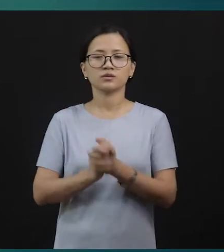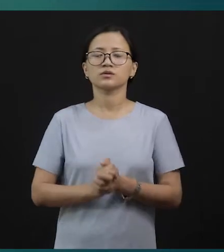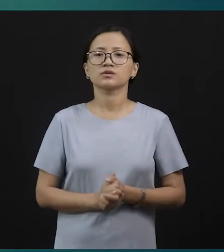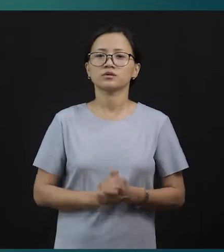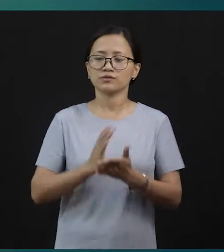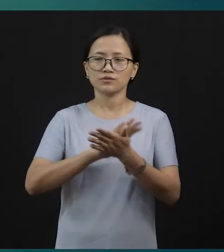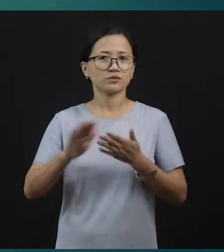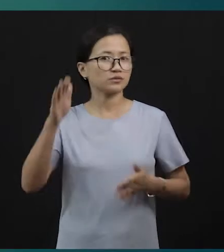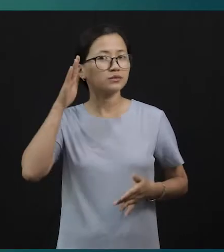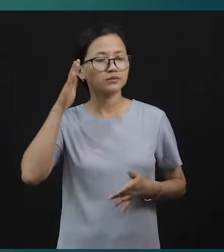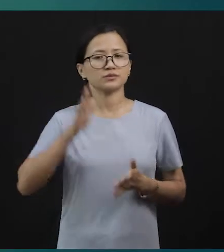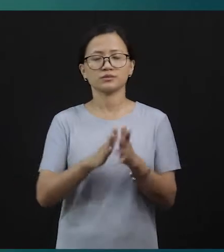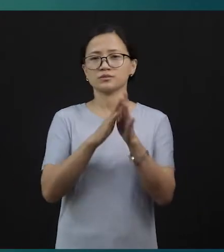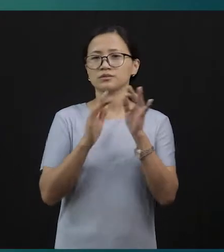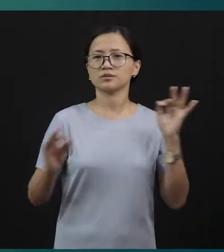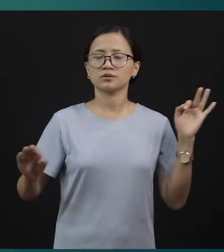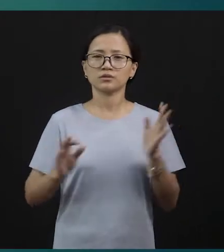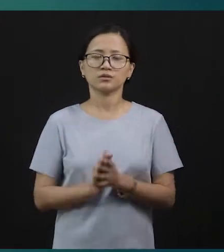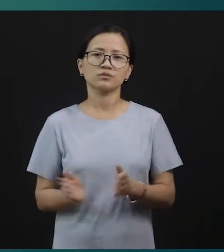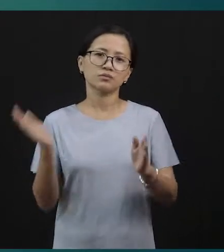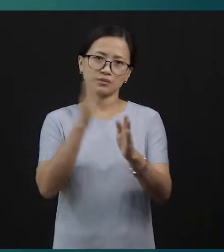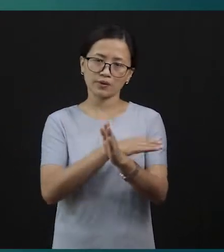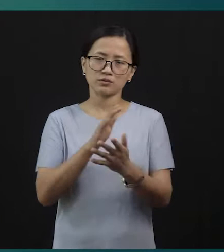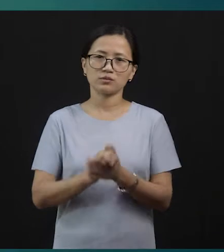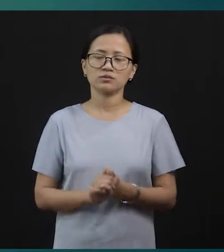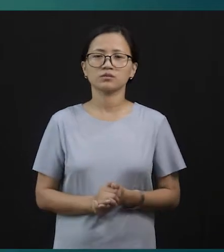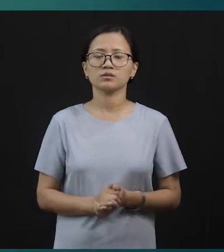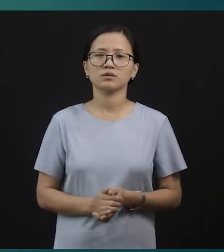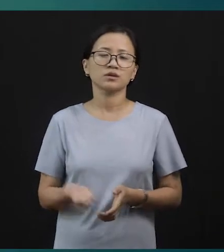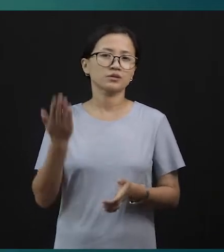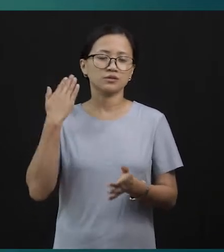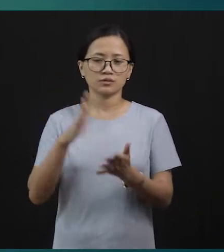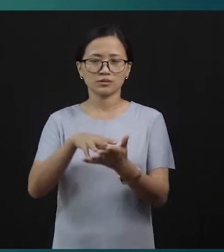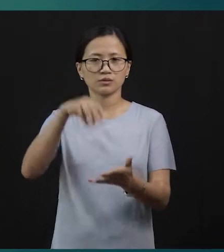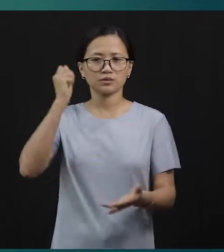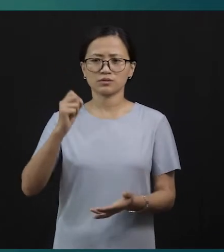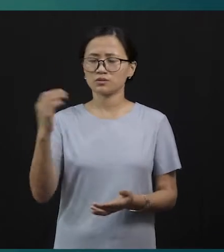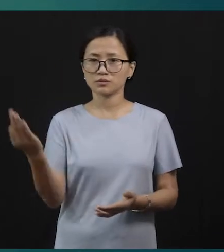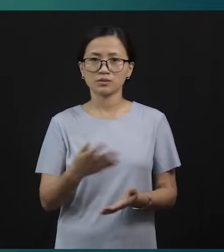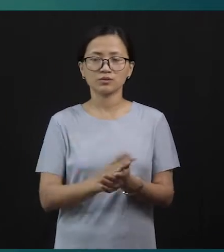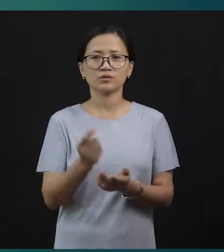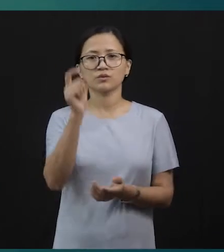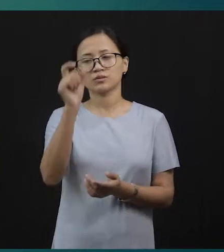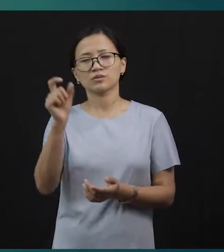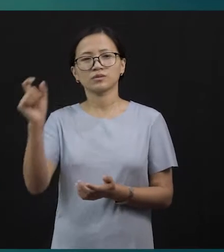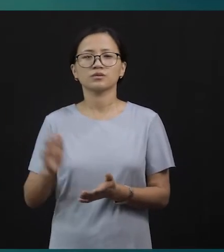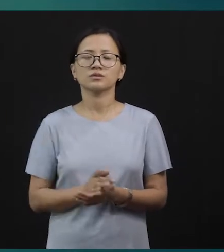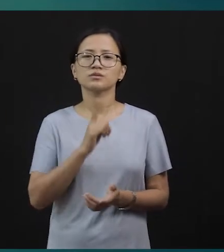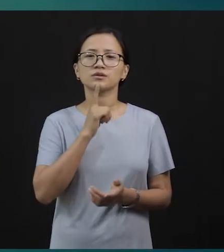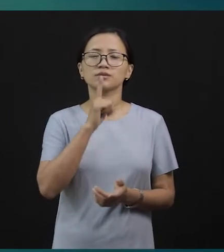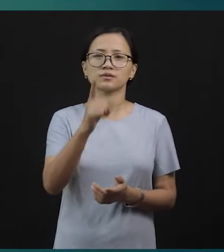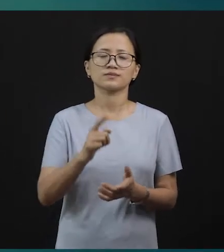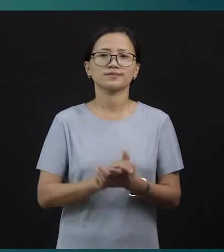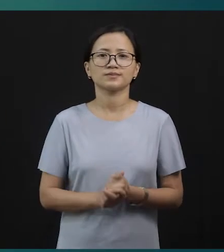you finish listening to this story. But getting back to the lesson, we are going to learn some new words again as usual. I've always been